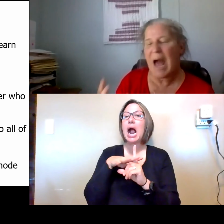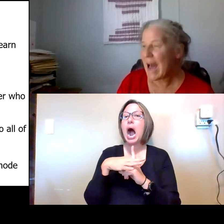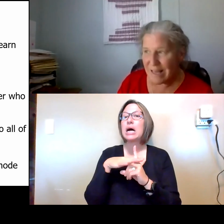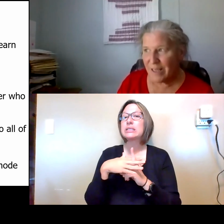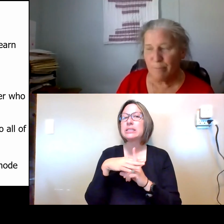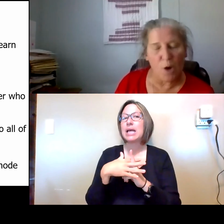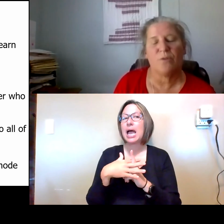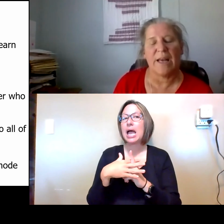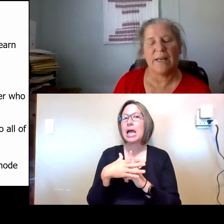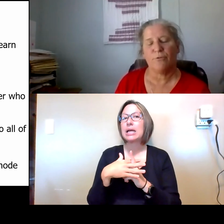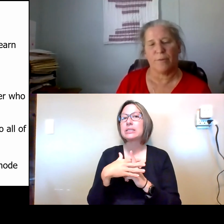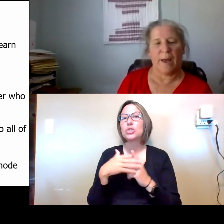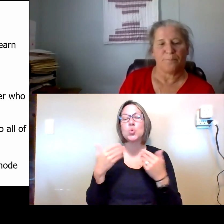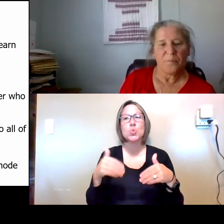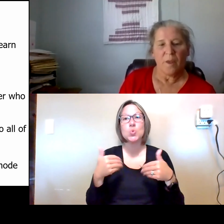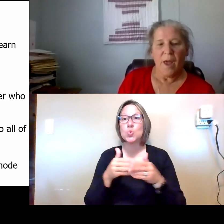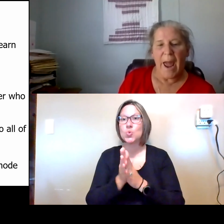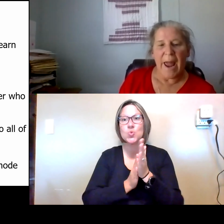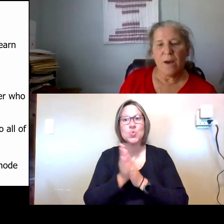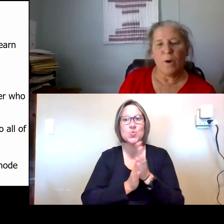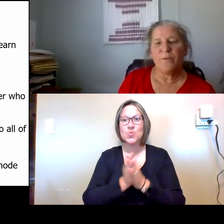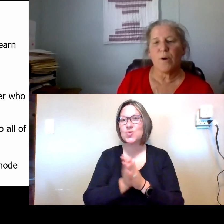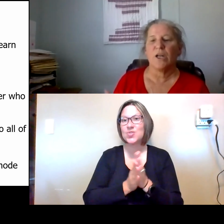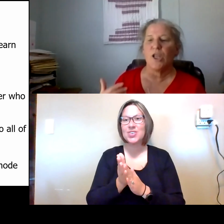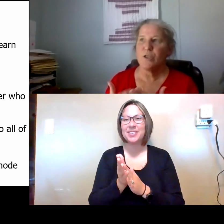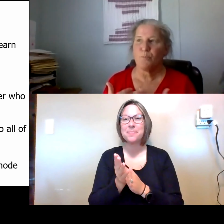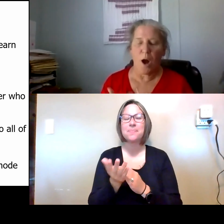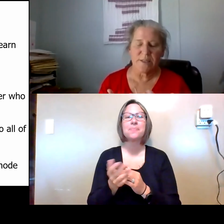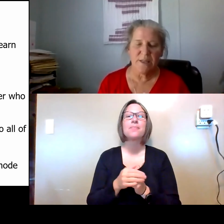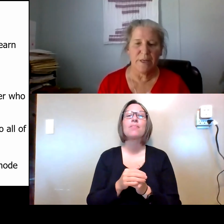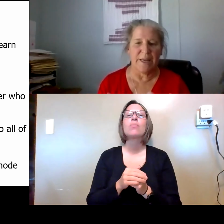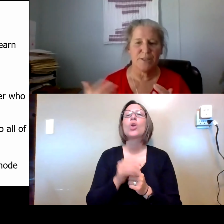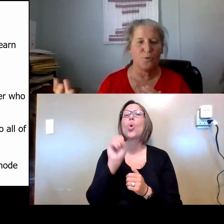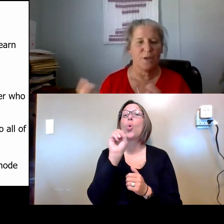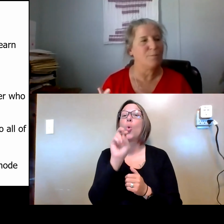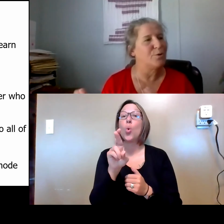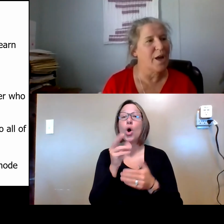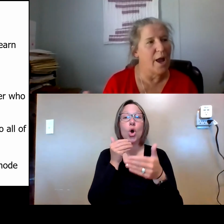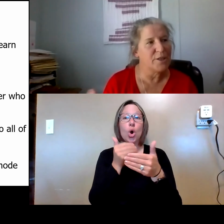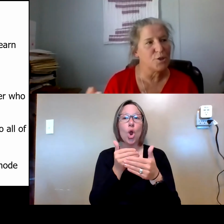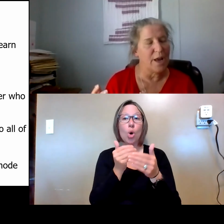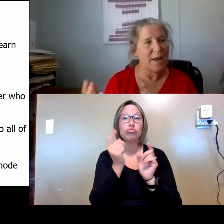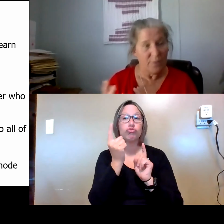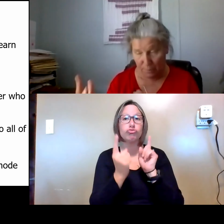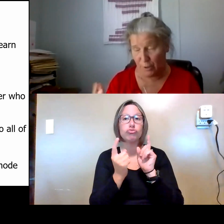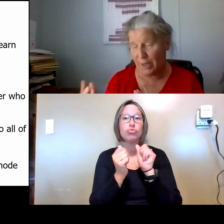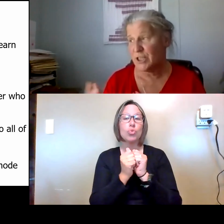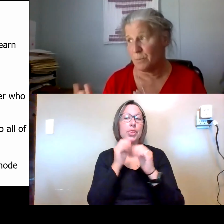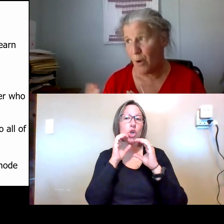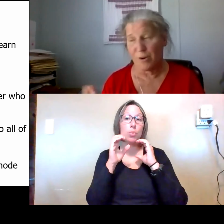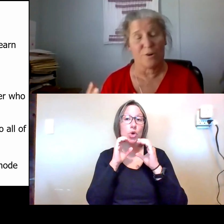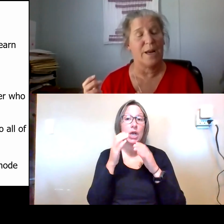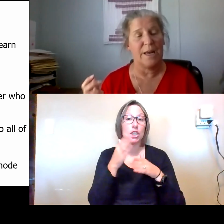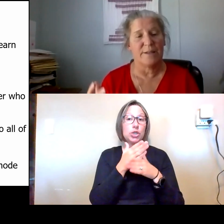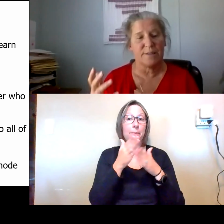something highly motivating for them, and when they're in close proximity to the communication and the